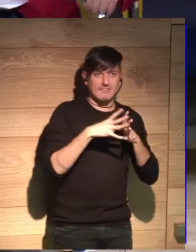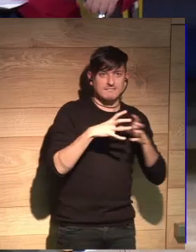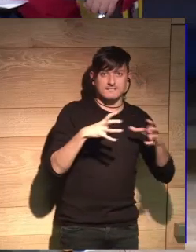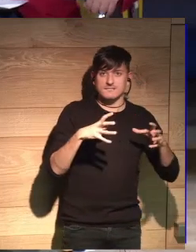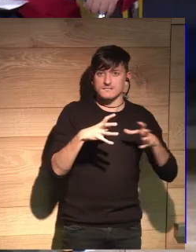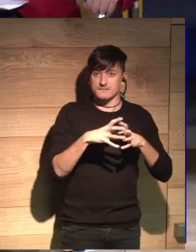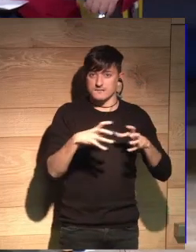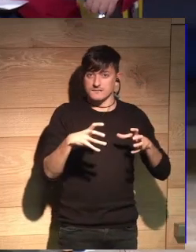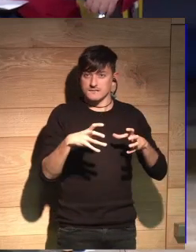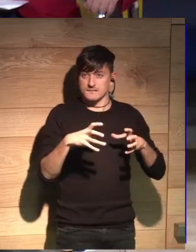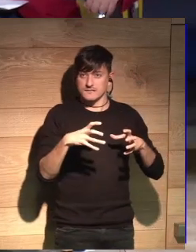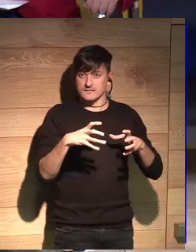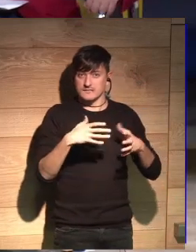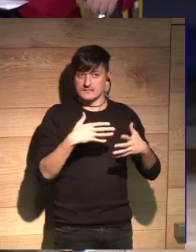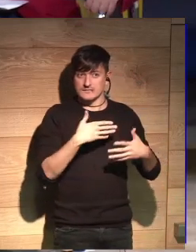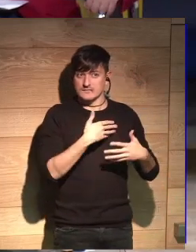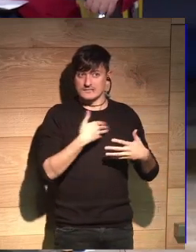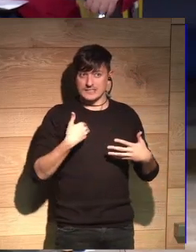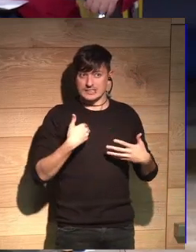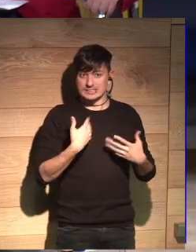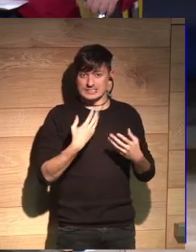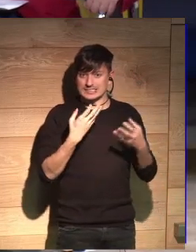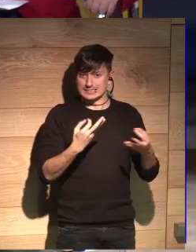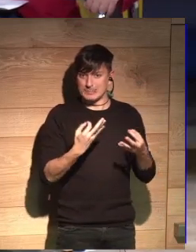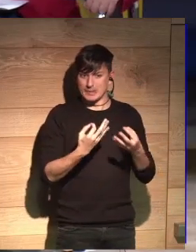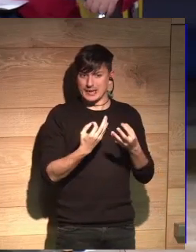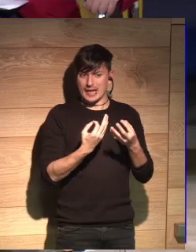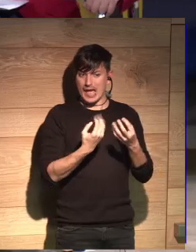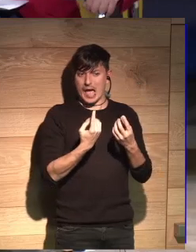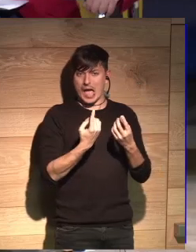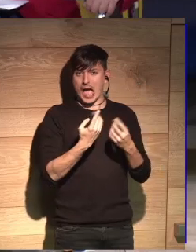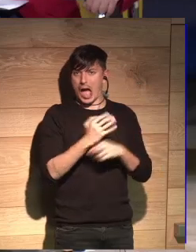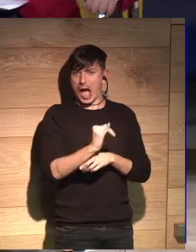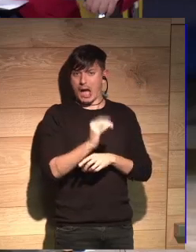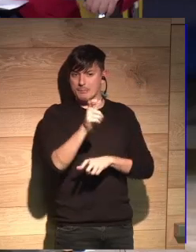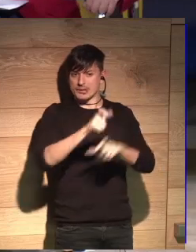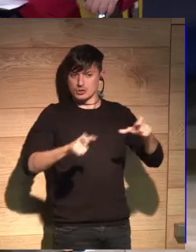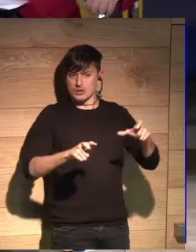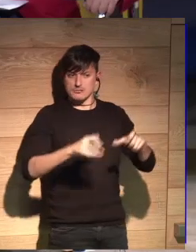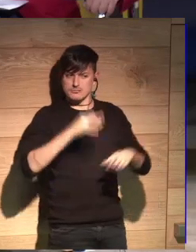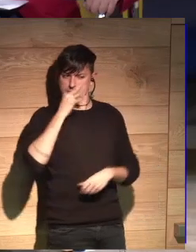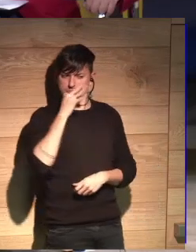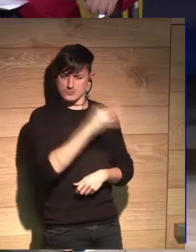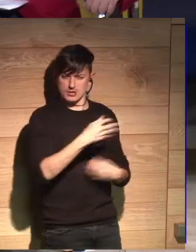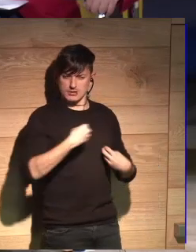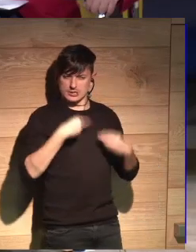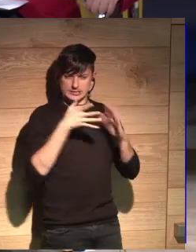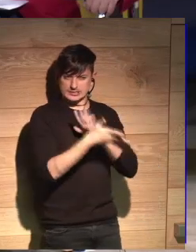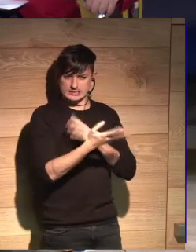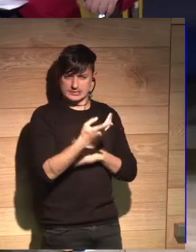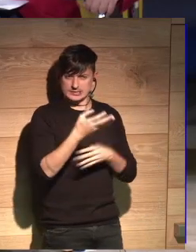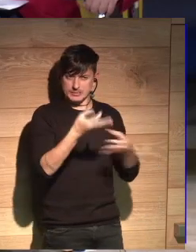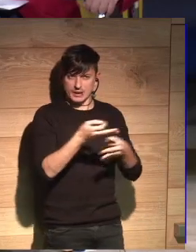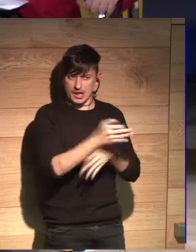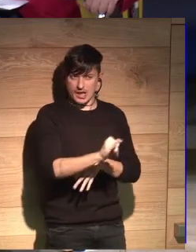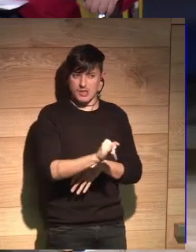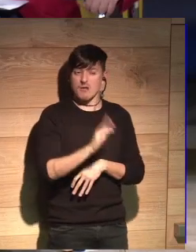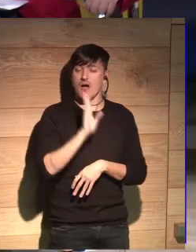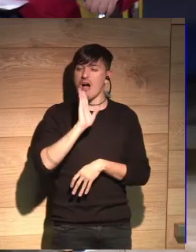That's the aspiration of wanting to be that makes it. Yeah, and someone promises us either in this life or the next